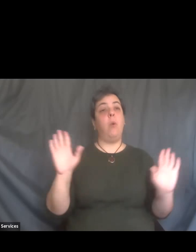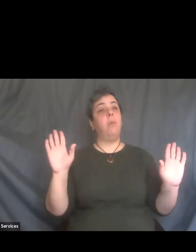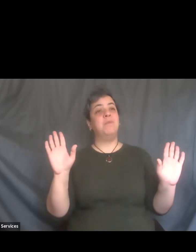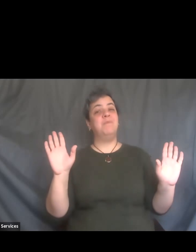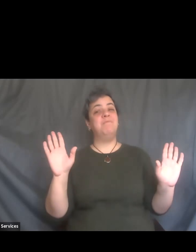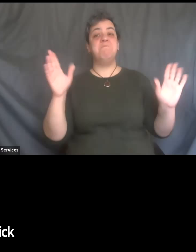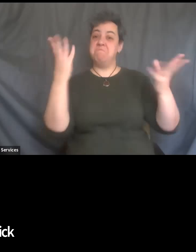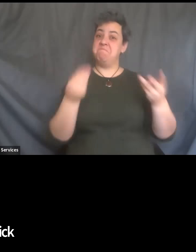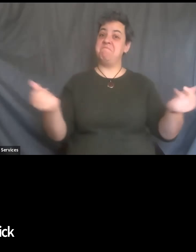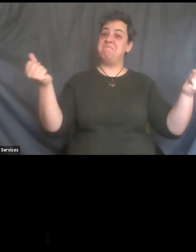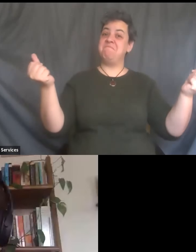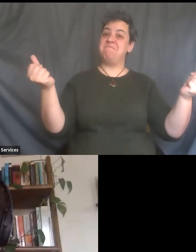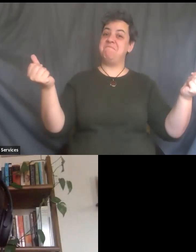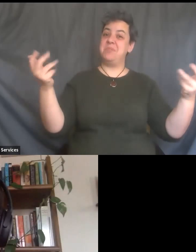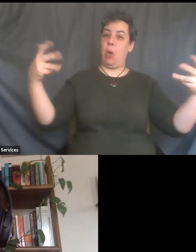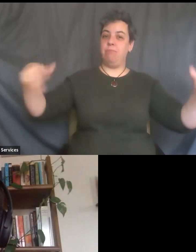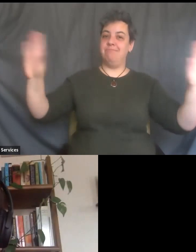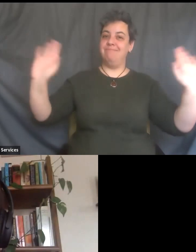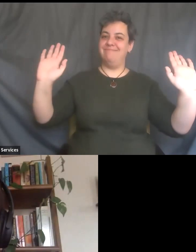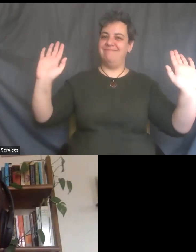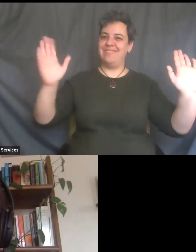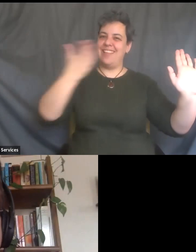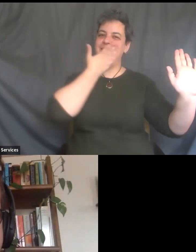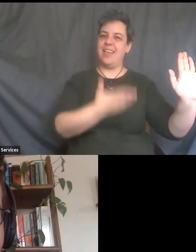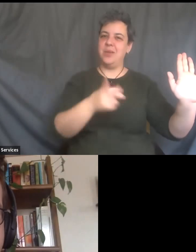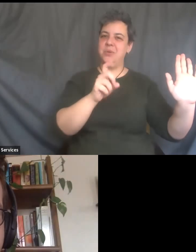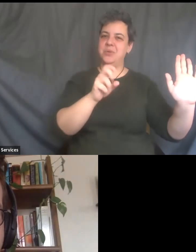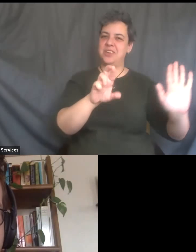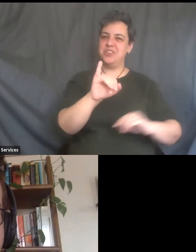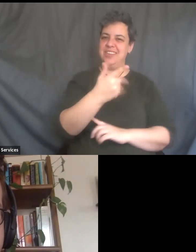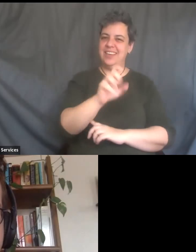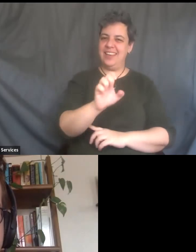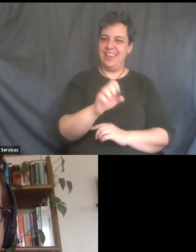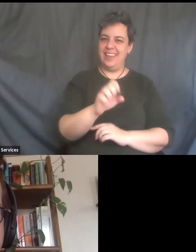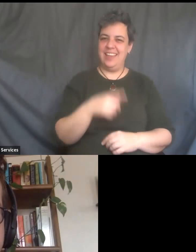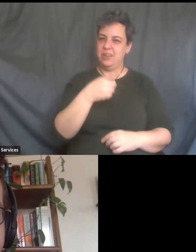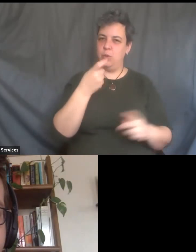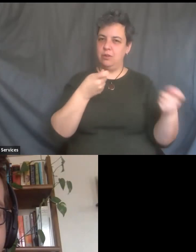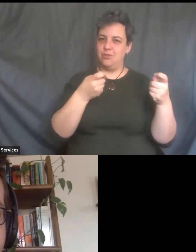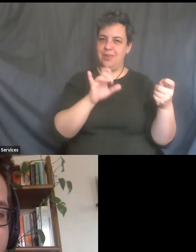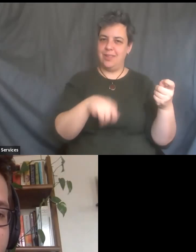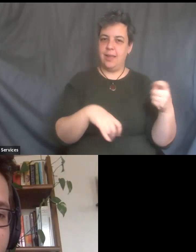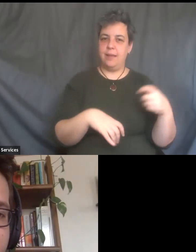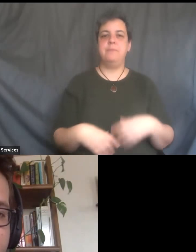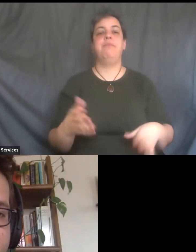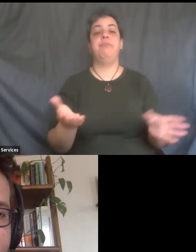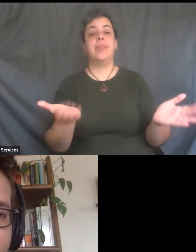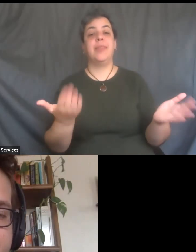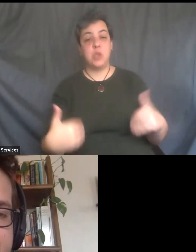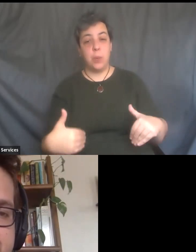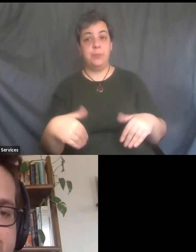And we appreciate that so very much, Dr. Ige. Thank you for all of your information that you've been sharing. Okay,